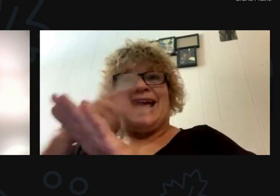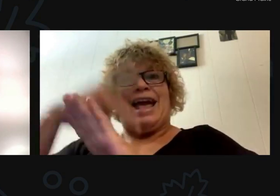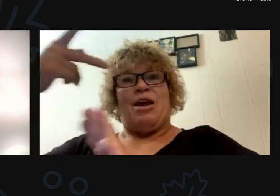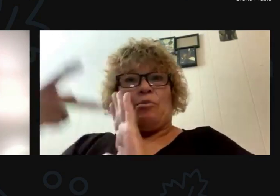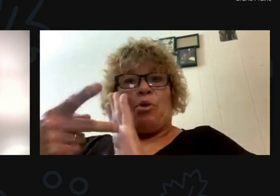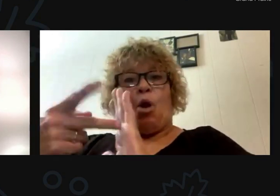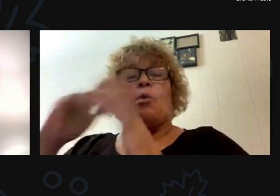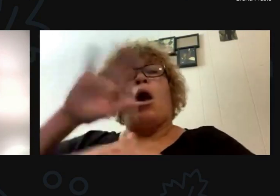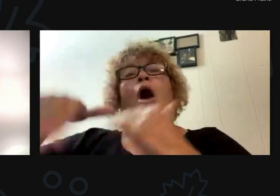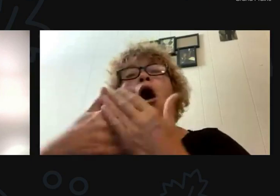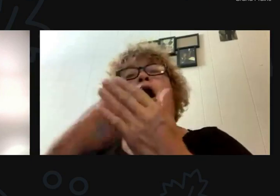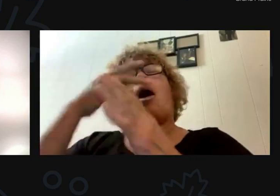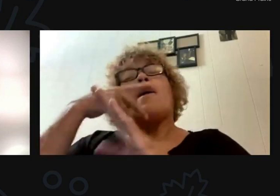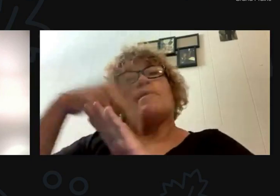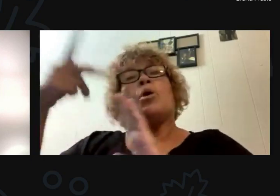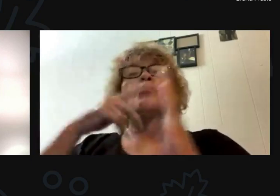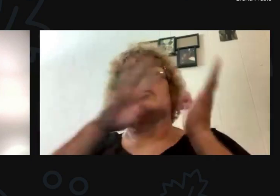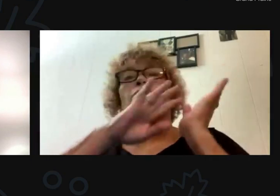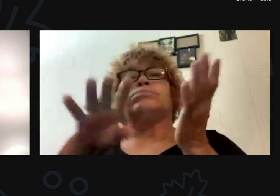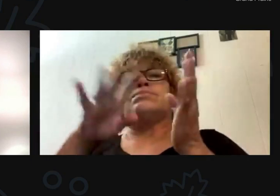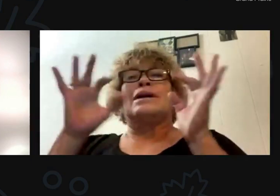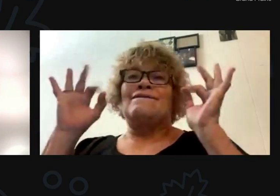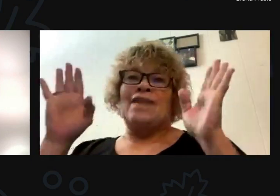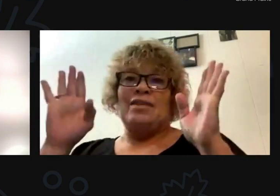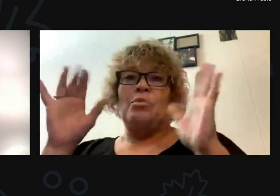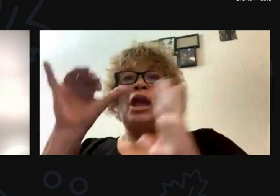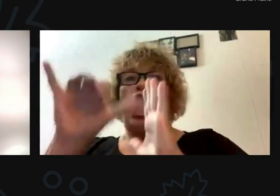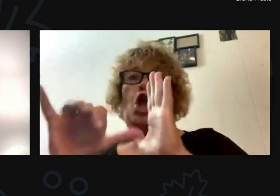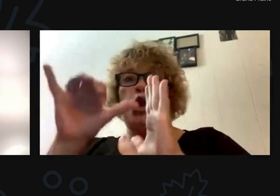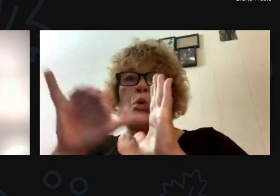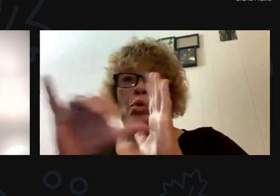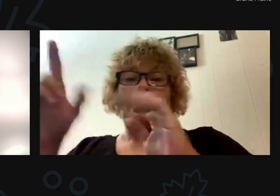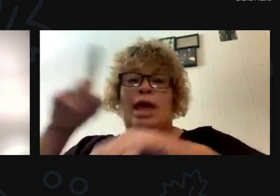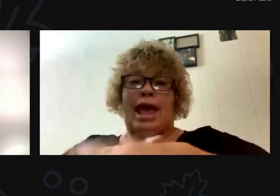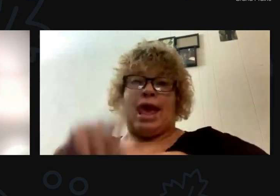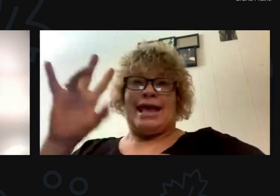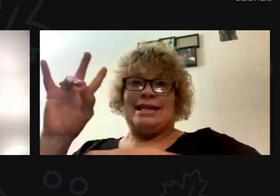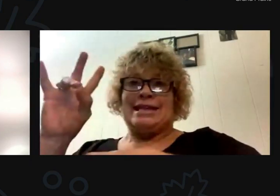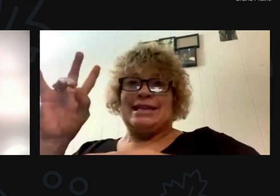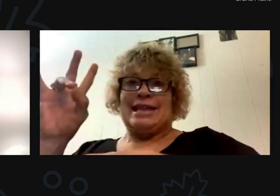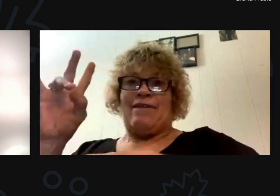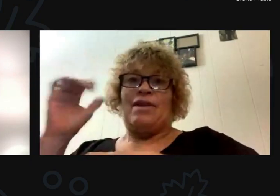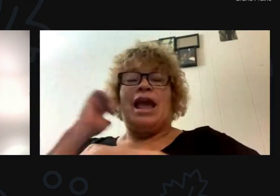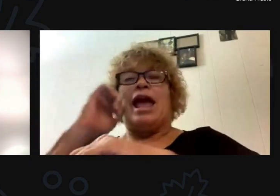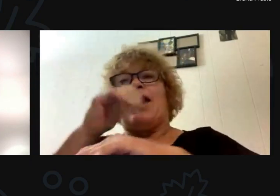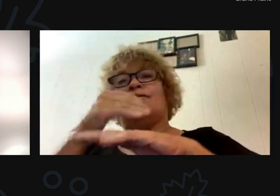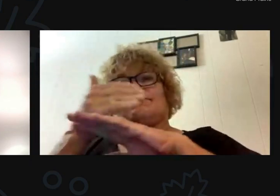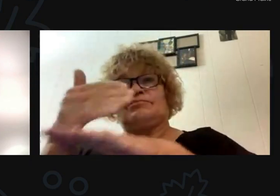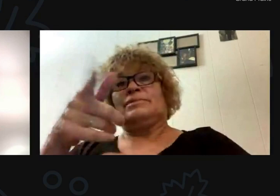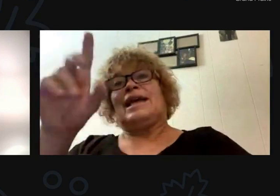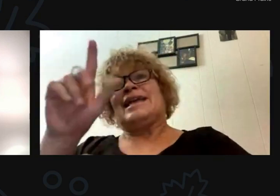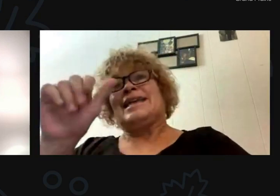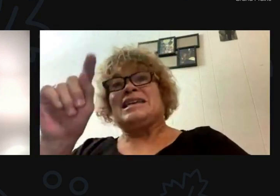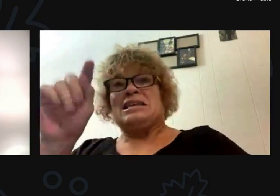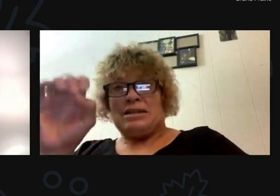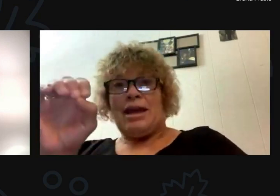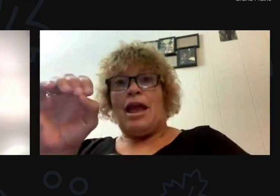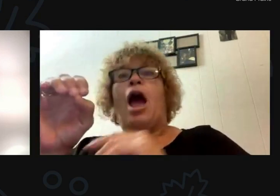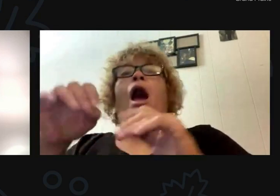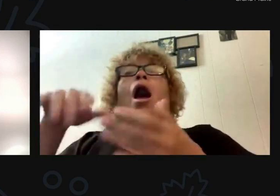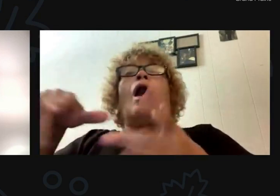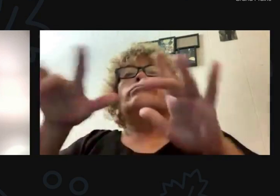programs will stream live on our Facebook and YouTube pages at 7 o'clock on each of the following dates. And